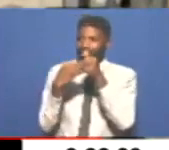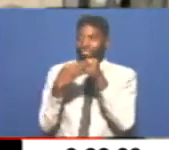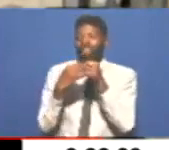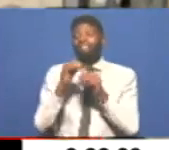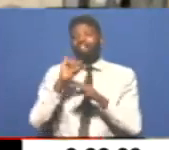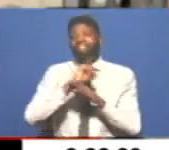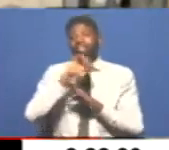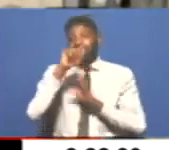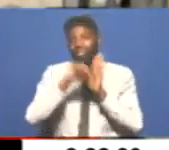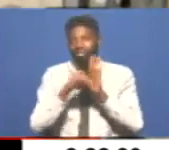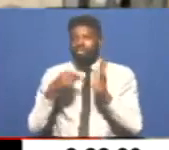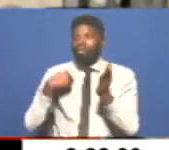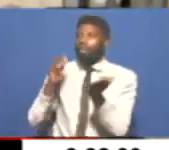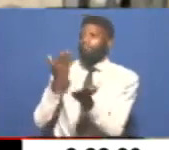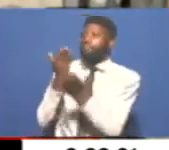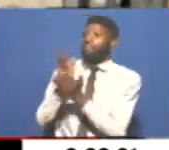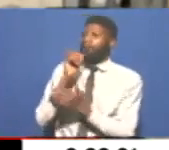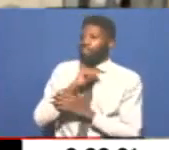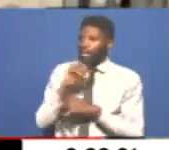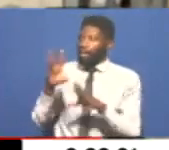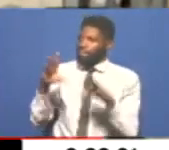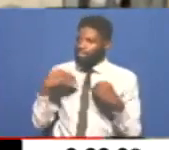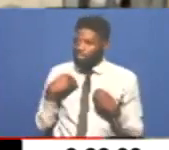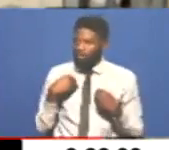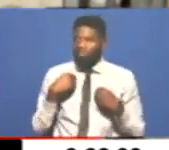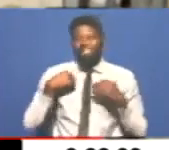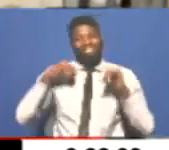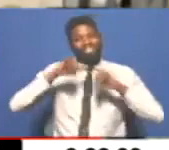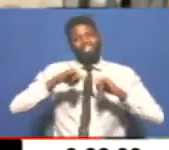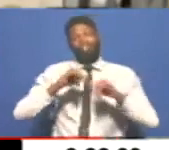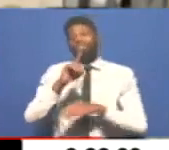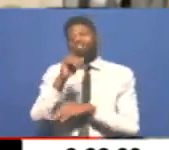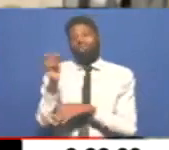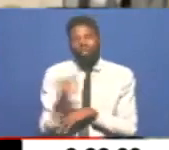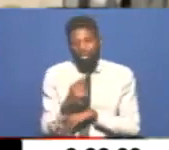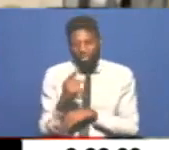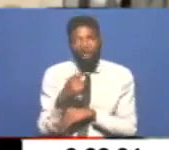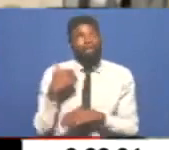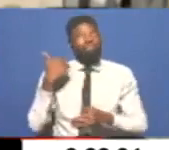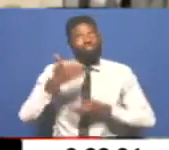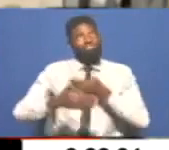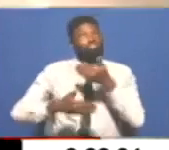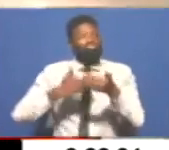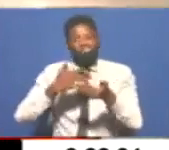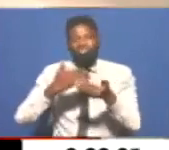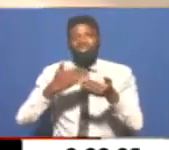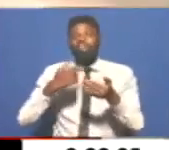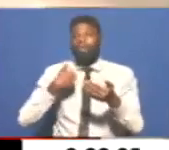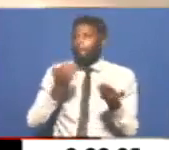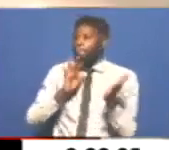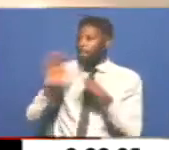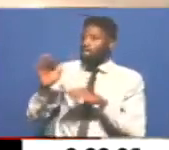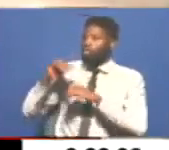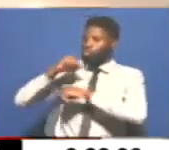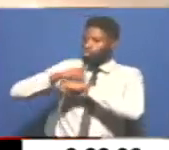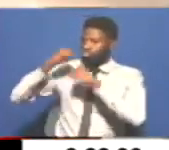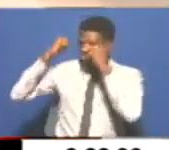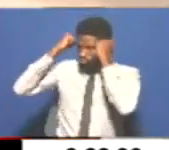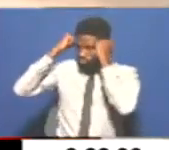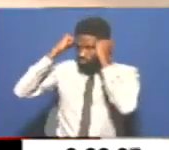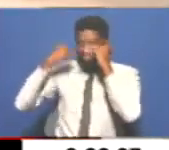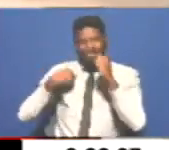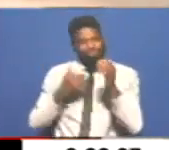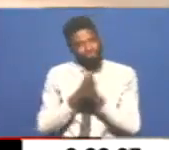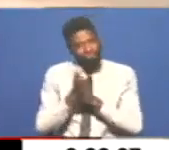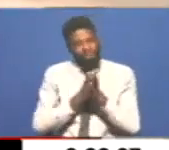had applied it and I was accepted, so I was here for a month. Then after that month, I went back to school. I was looking forward to work with him.